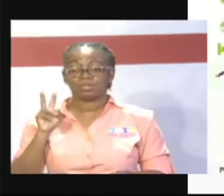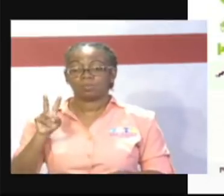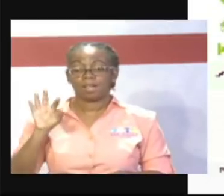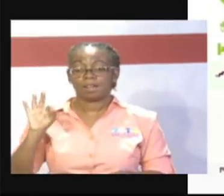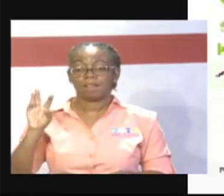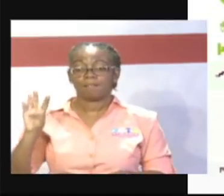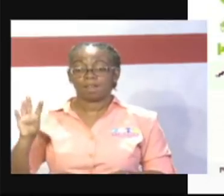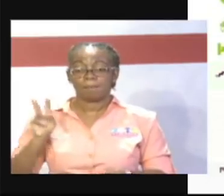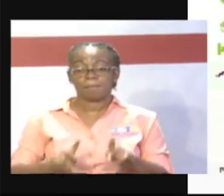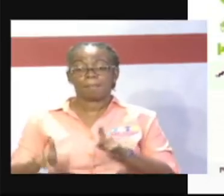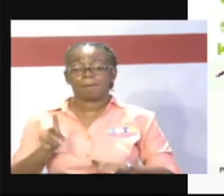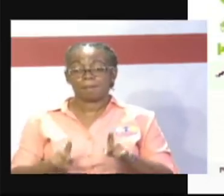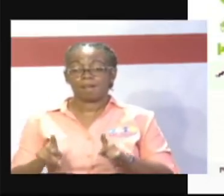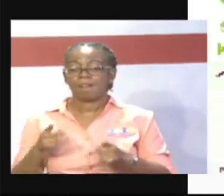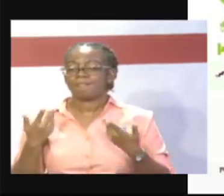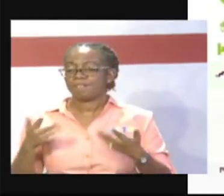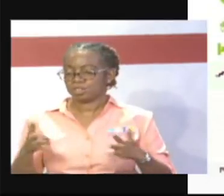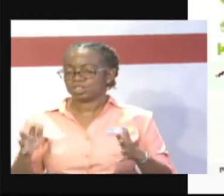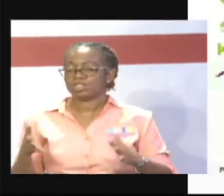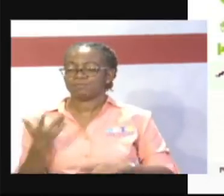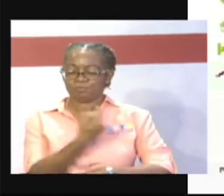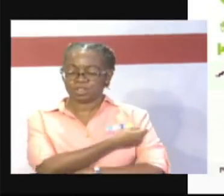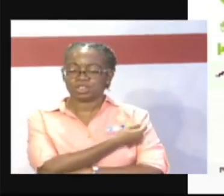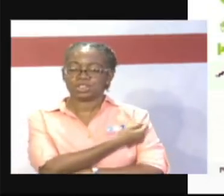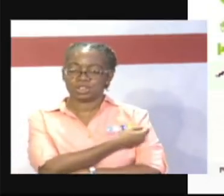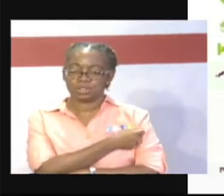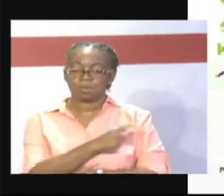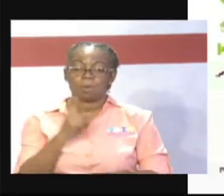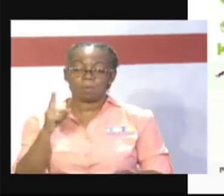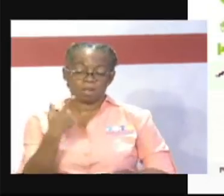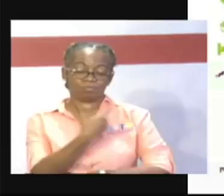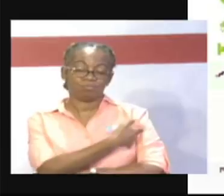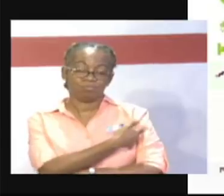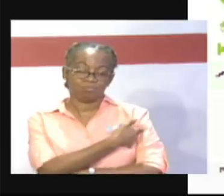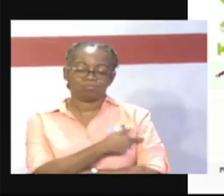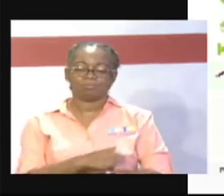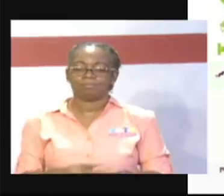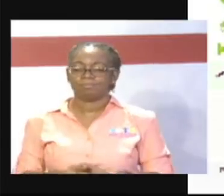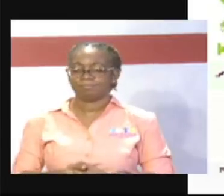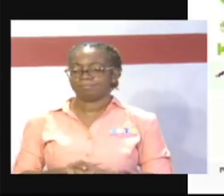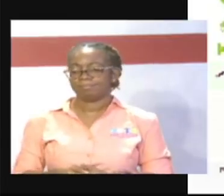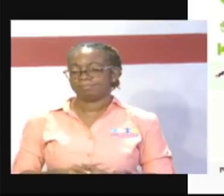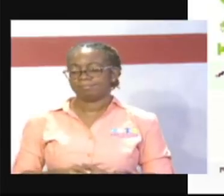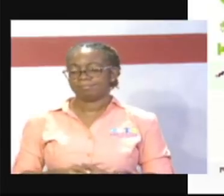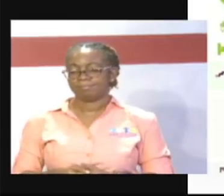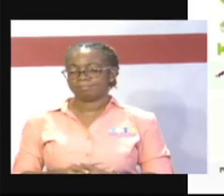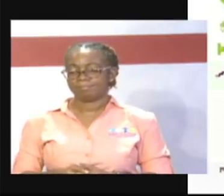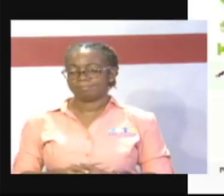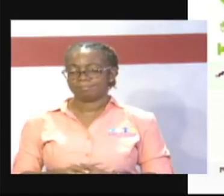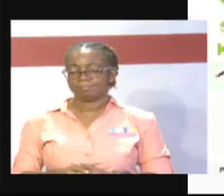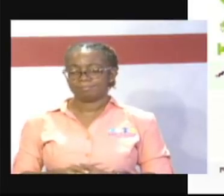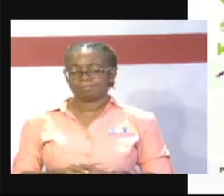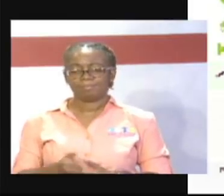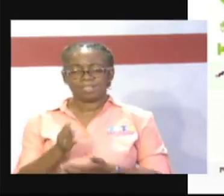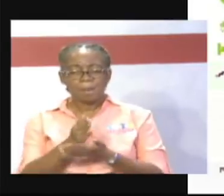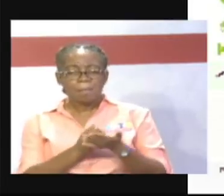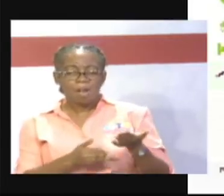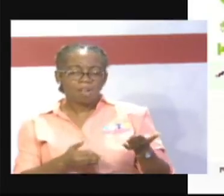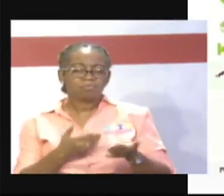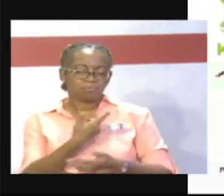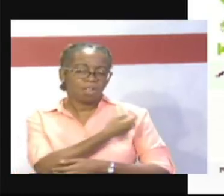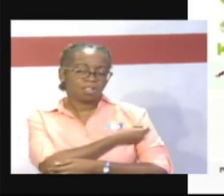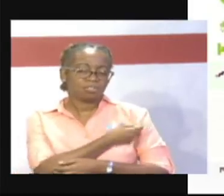624,264 persons have been vaccinated with a first dose of a 2-dose regimen, and that is considered partially